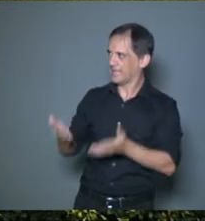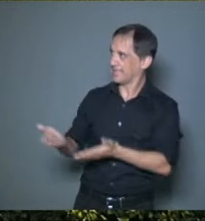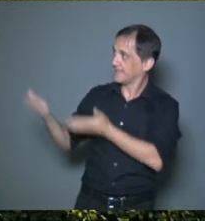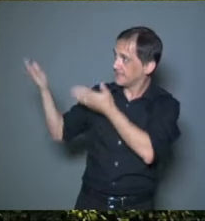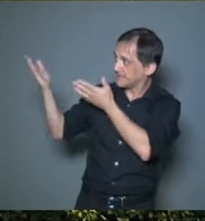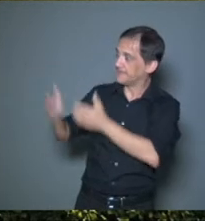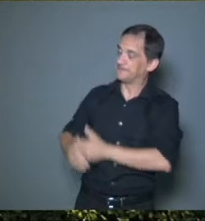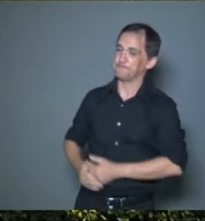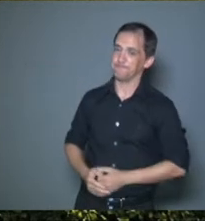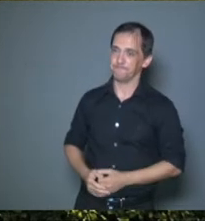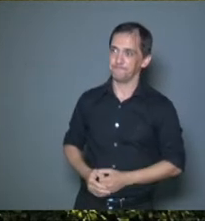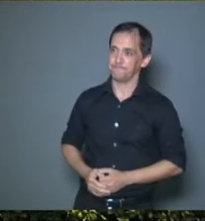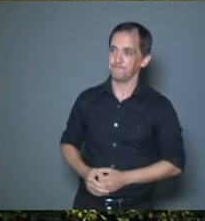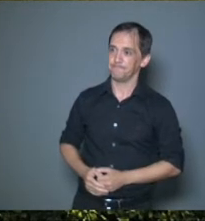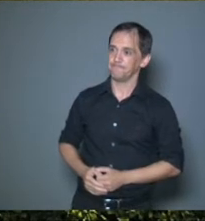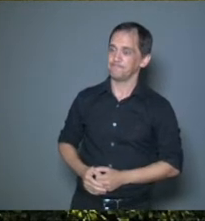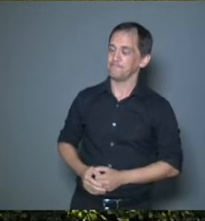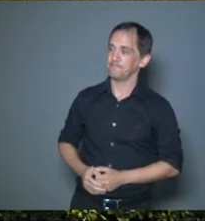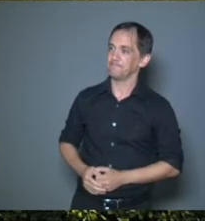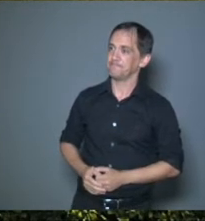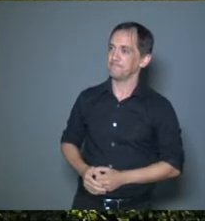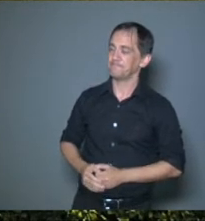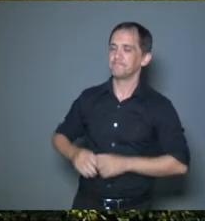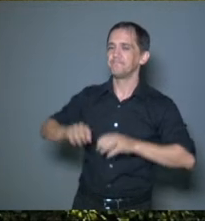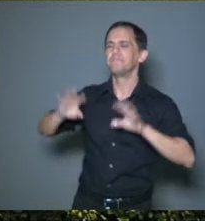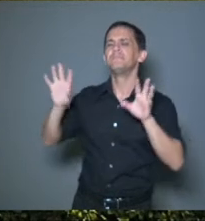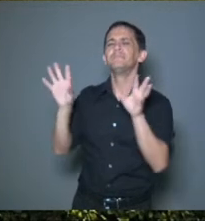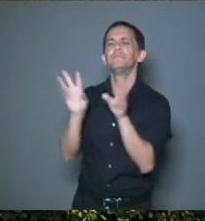this screen summarizes